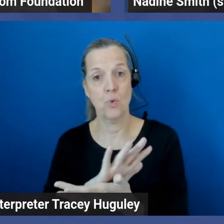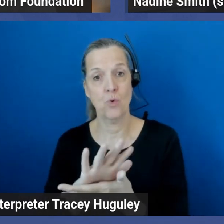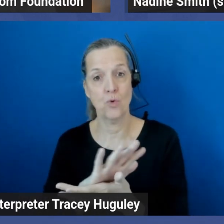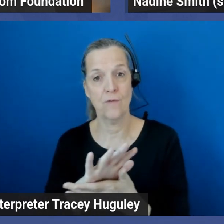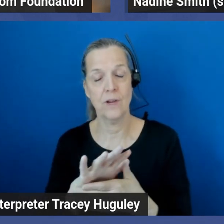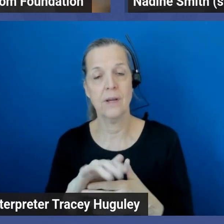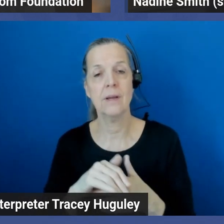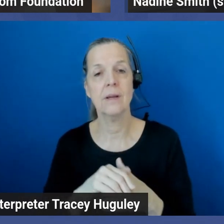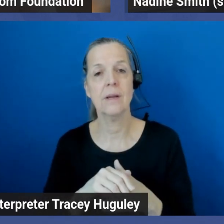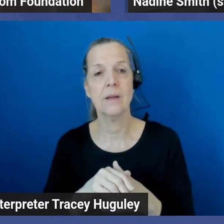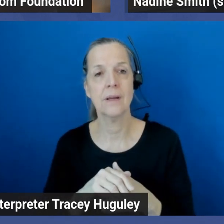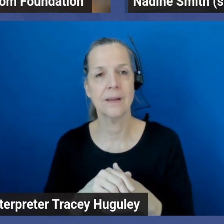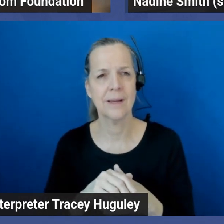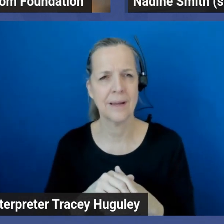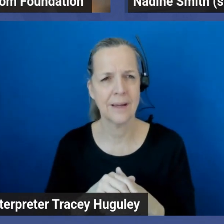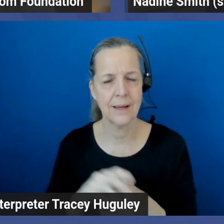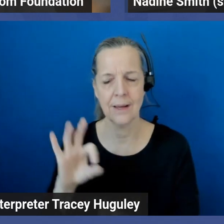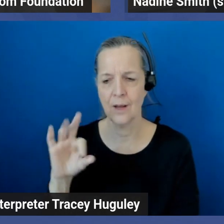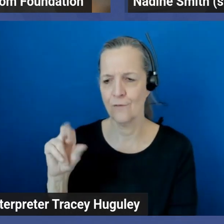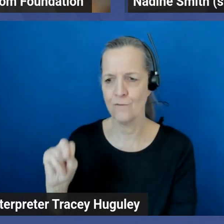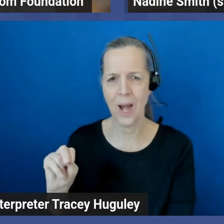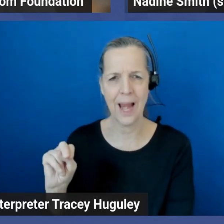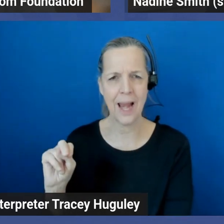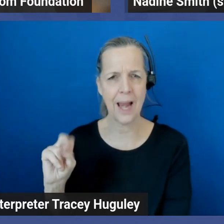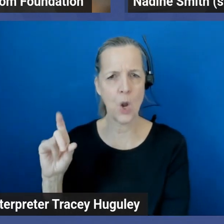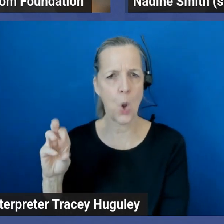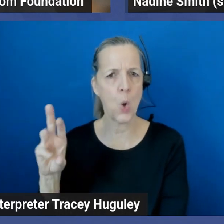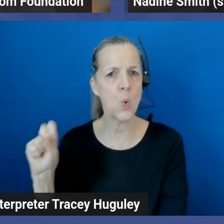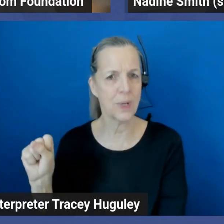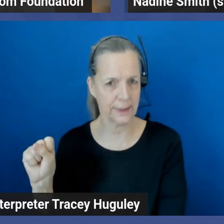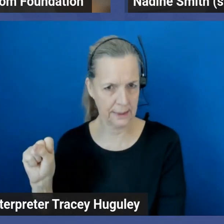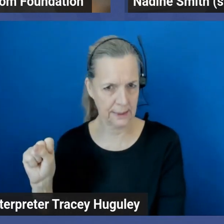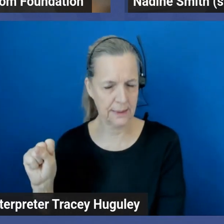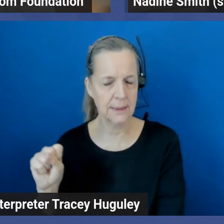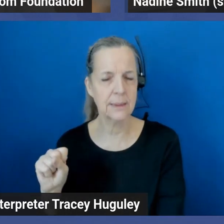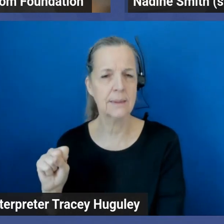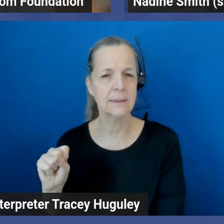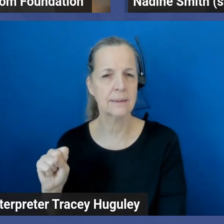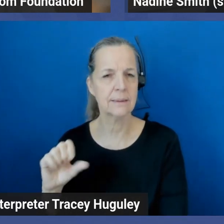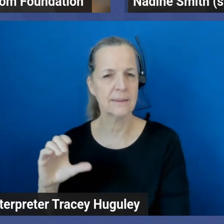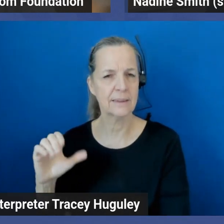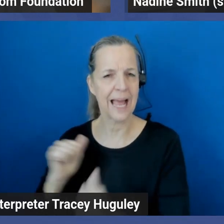movie, Fran Lebowitz comes on and she talks